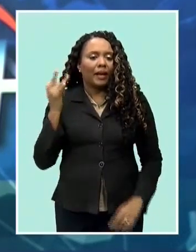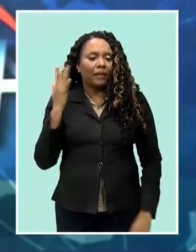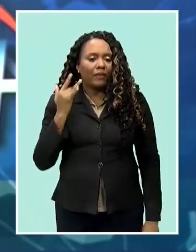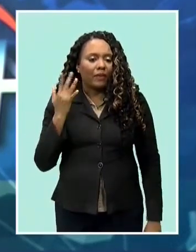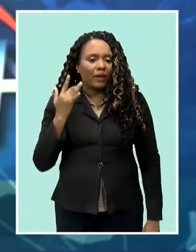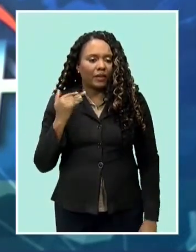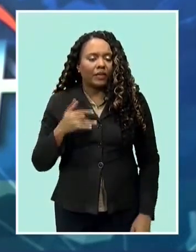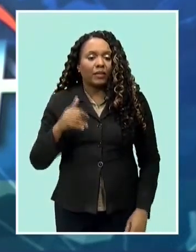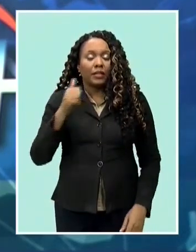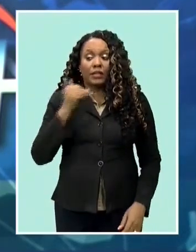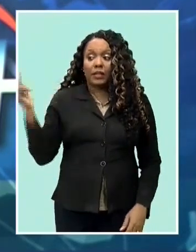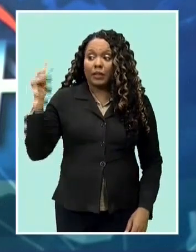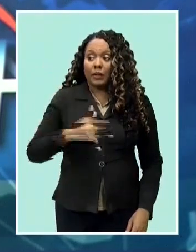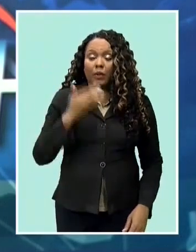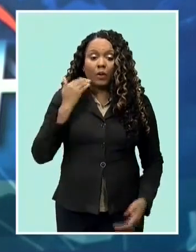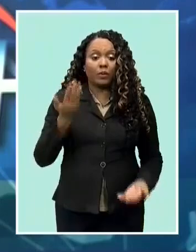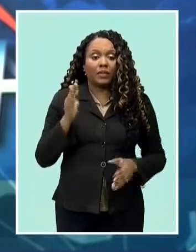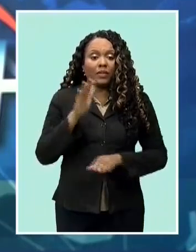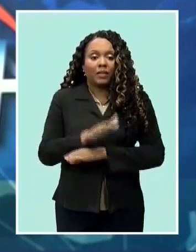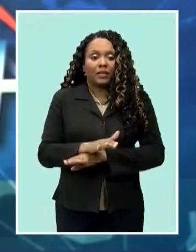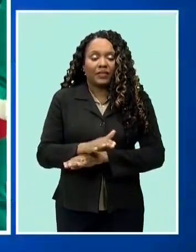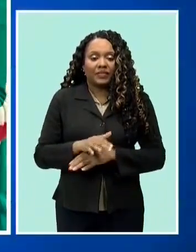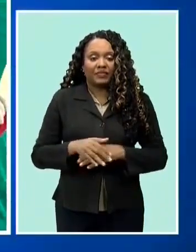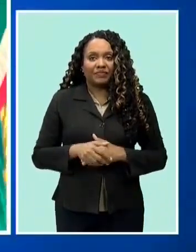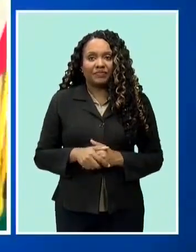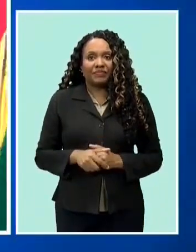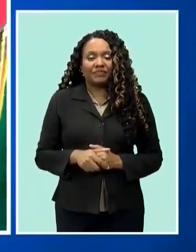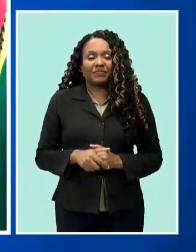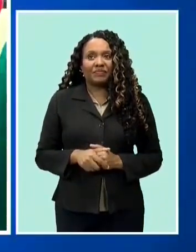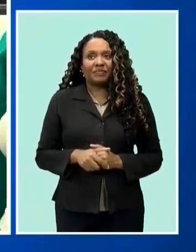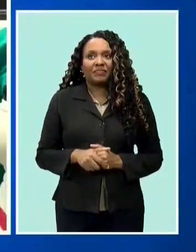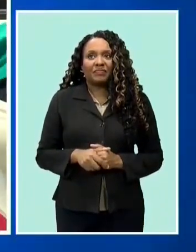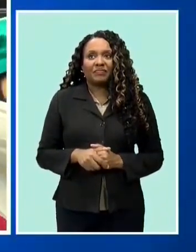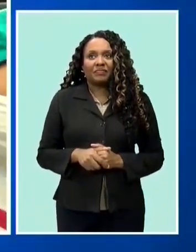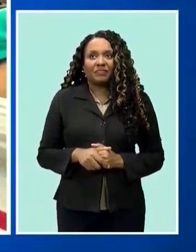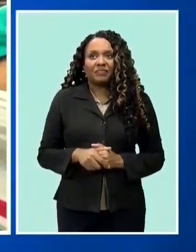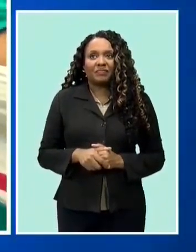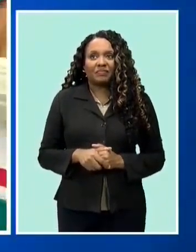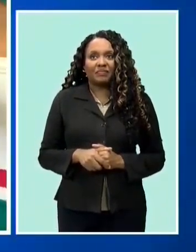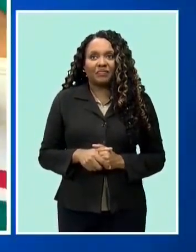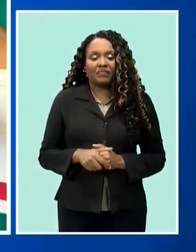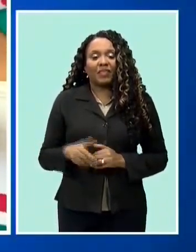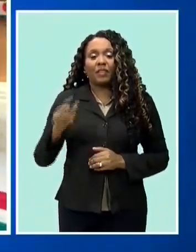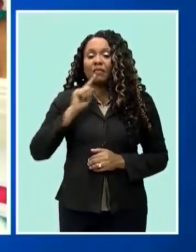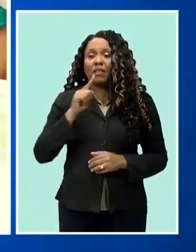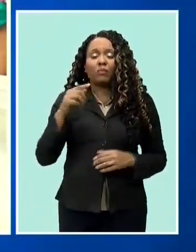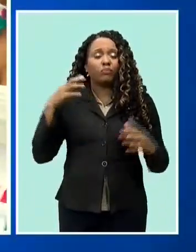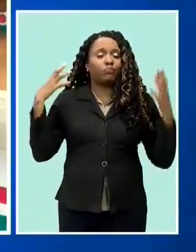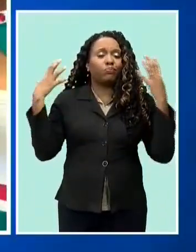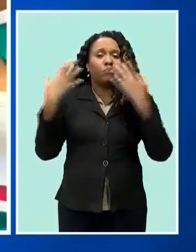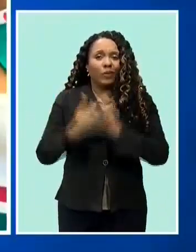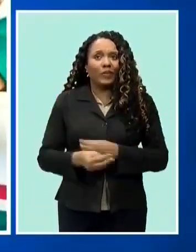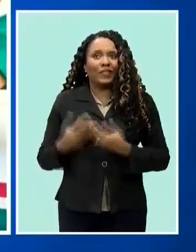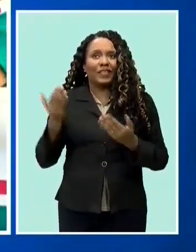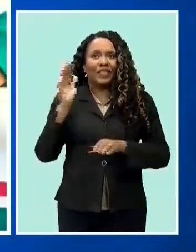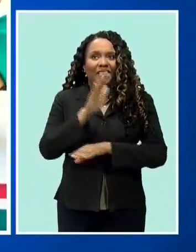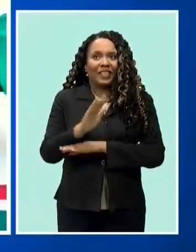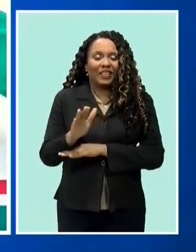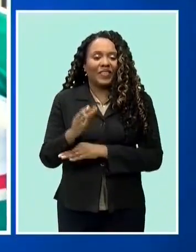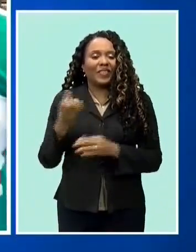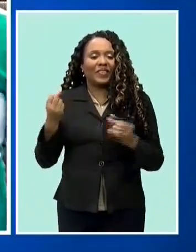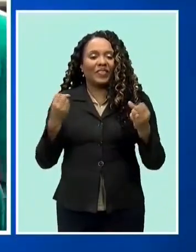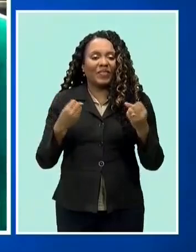her big return this evening. It was a truly beautiful occasion at the Grantley Adams International Airport as